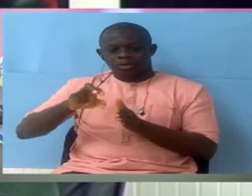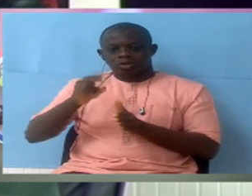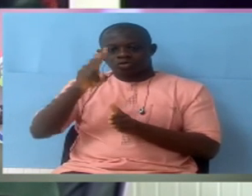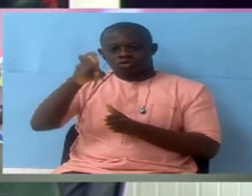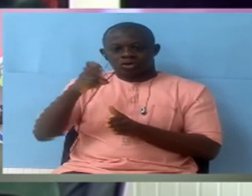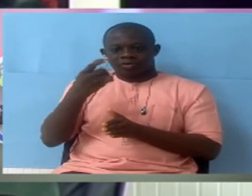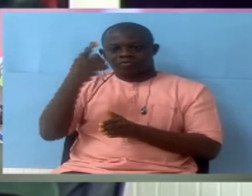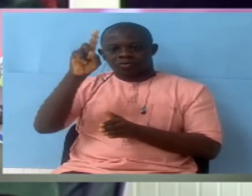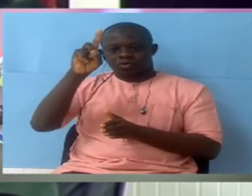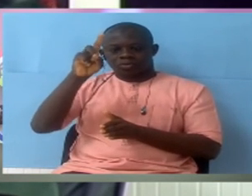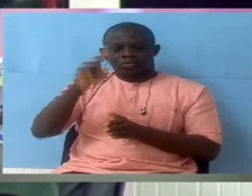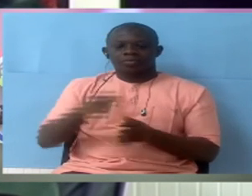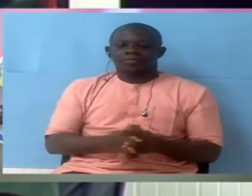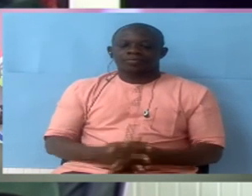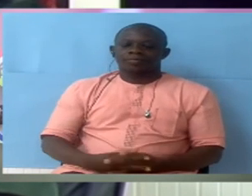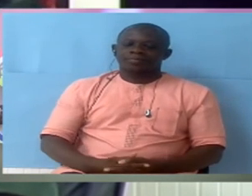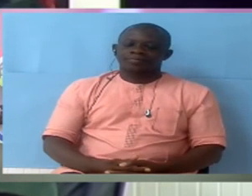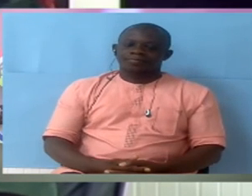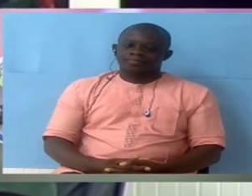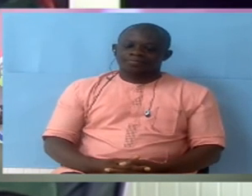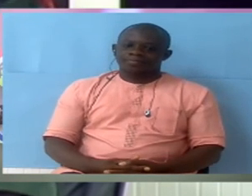fukki fa na ben weri March.